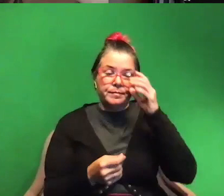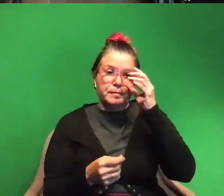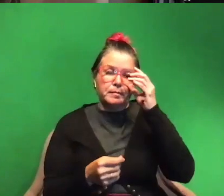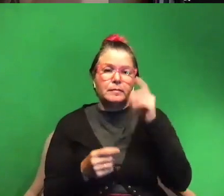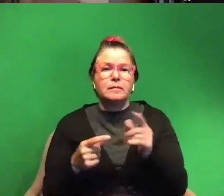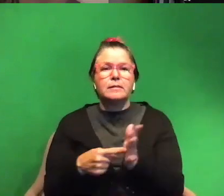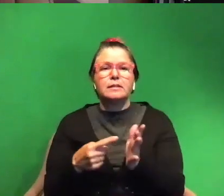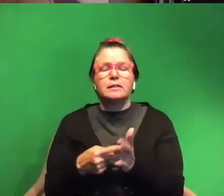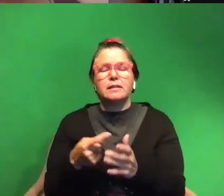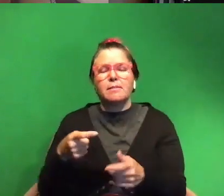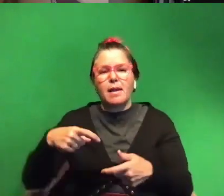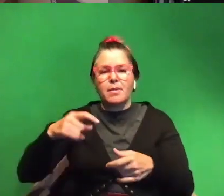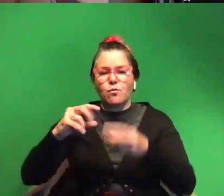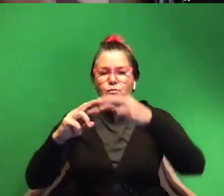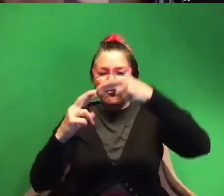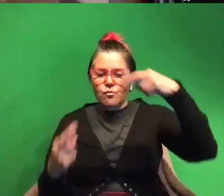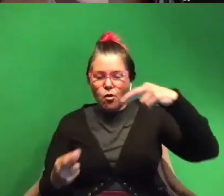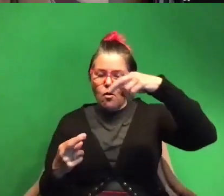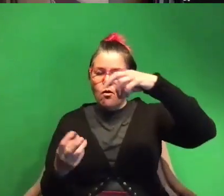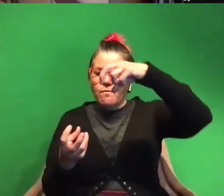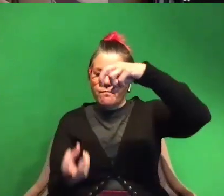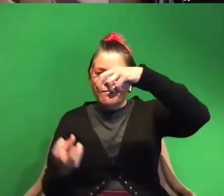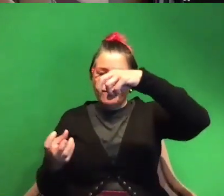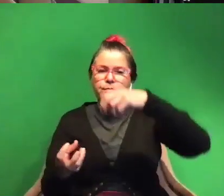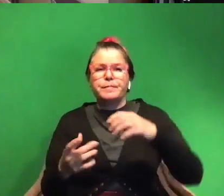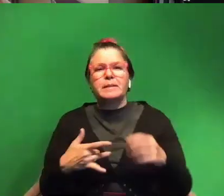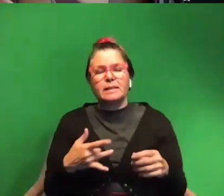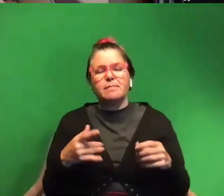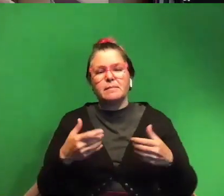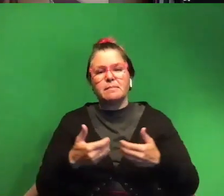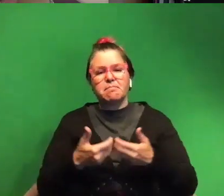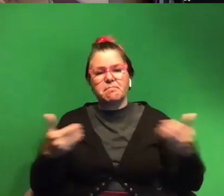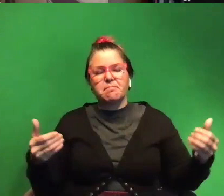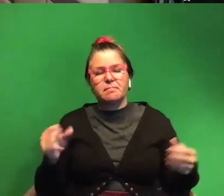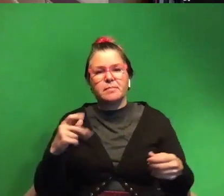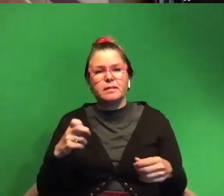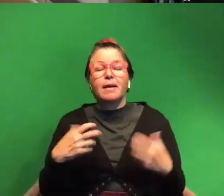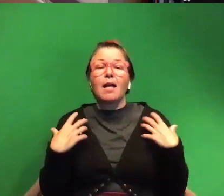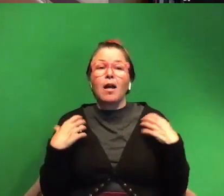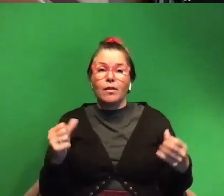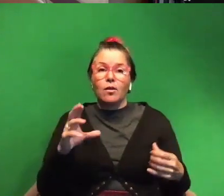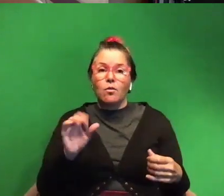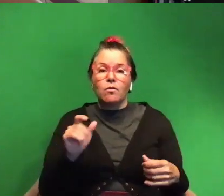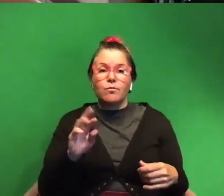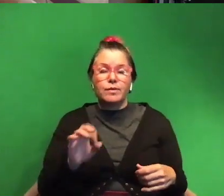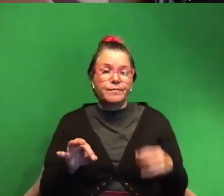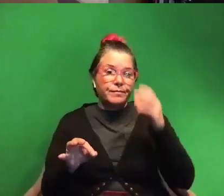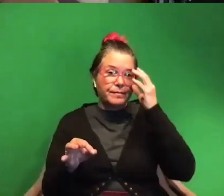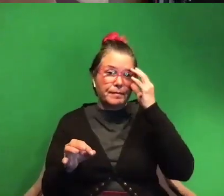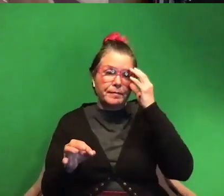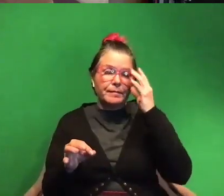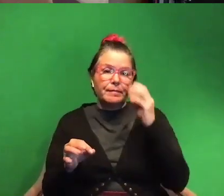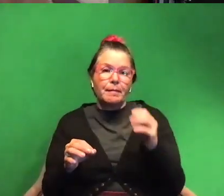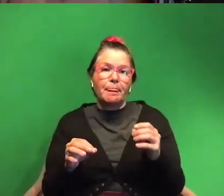might be hanging from ropes. But generally you give them a little bit of space. But in a healthy coral reef, especially a